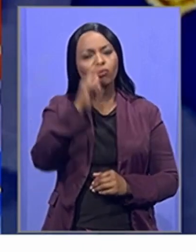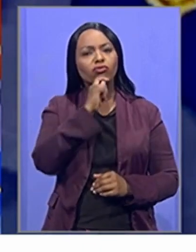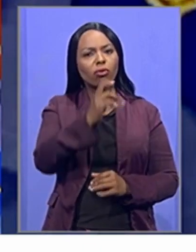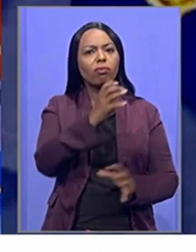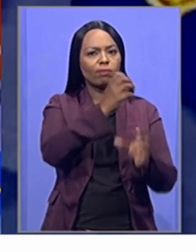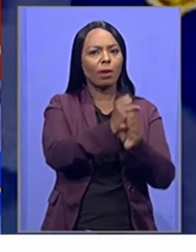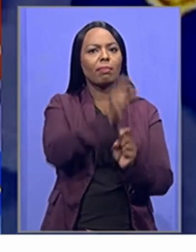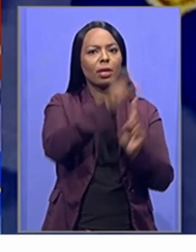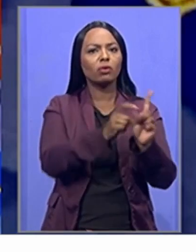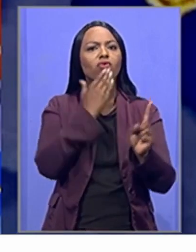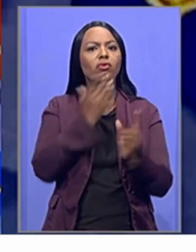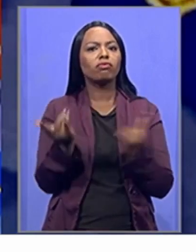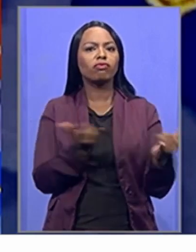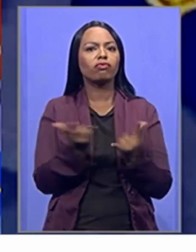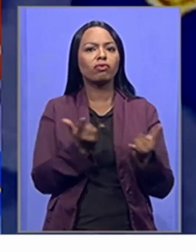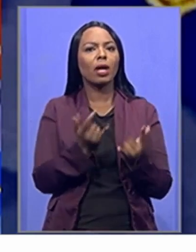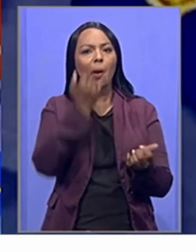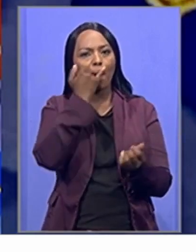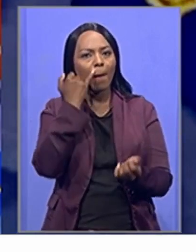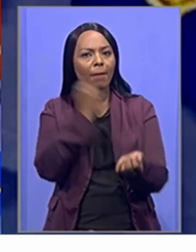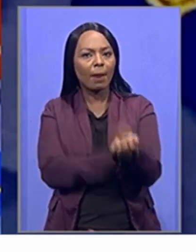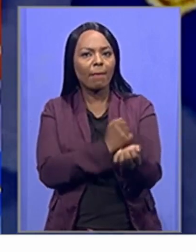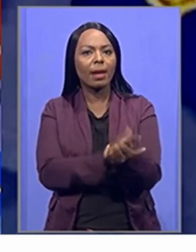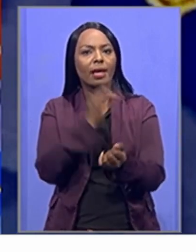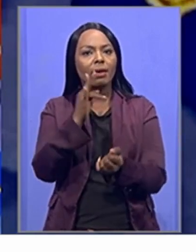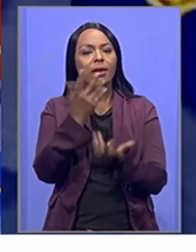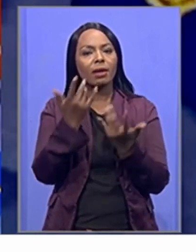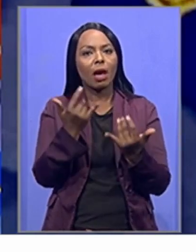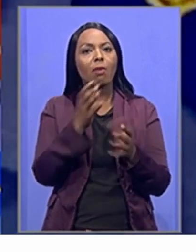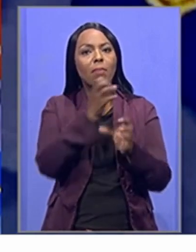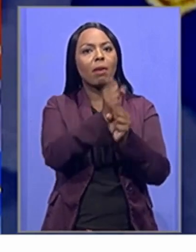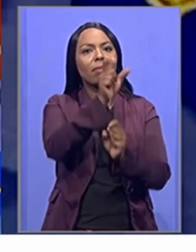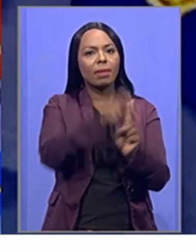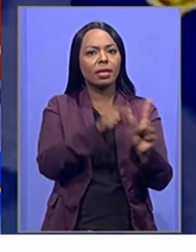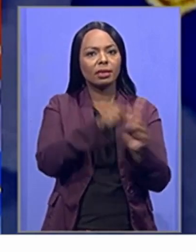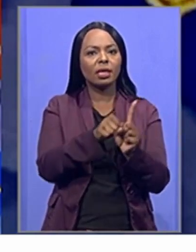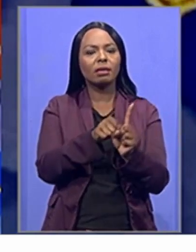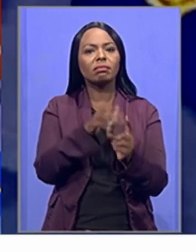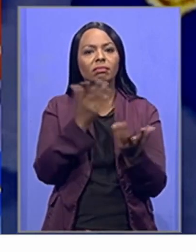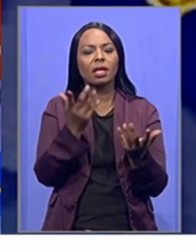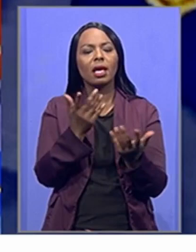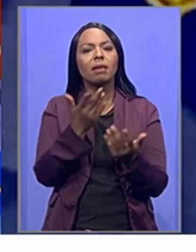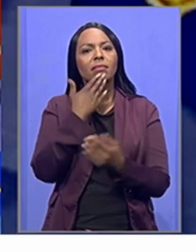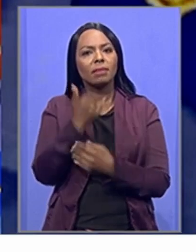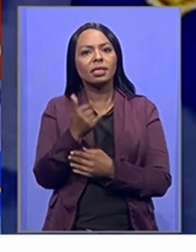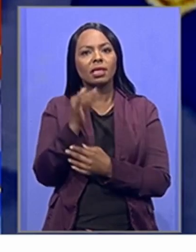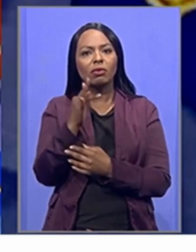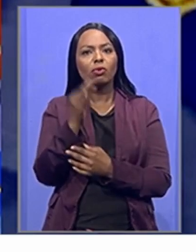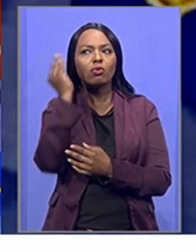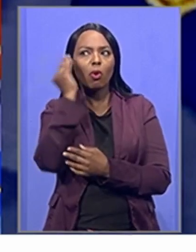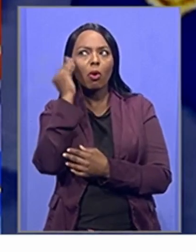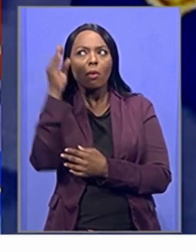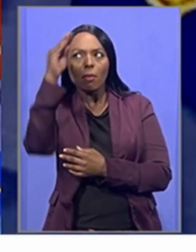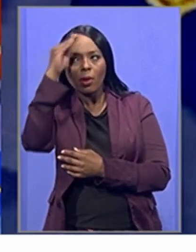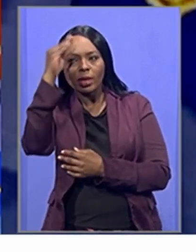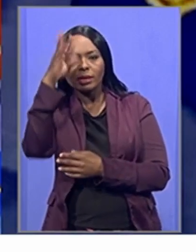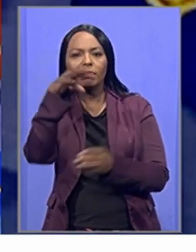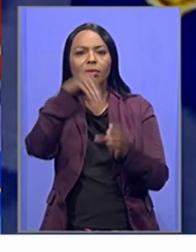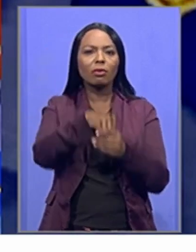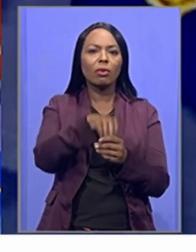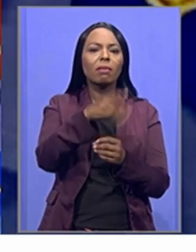with drug dealers, the community is urged to contact the station commander regarding the involvement of such members and also to provide details which will